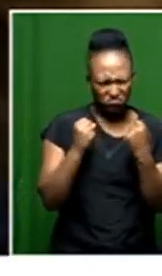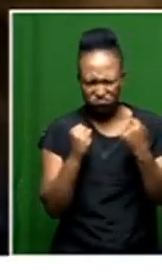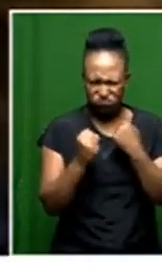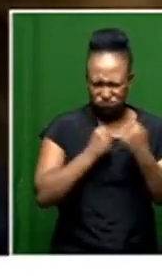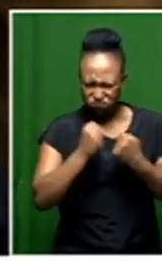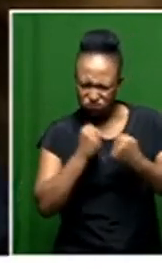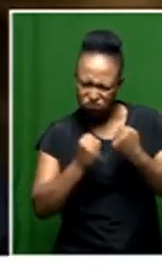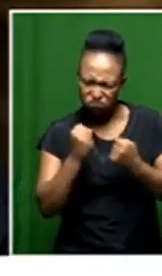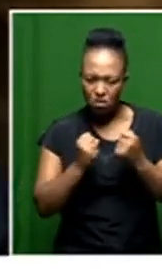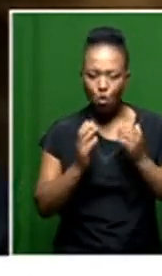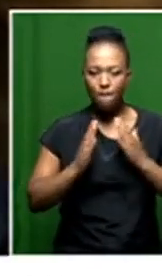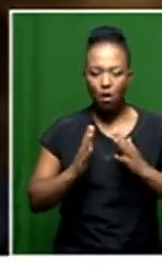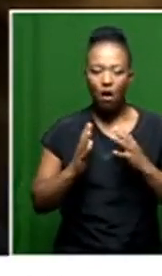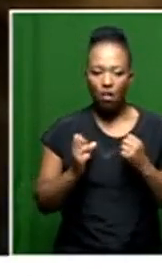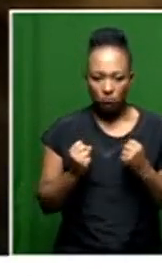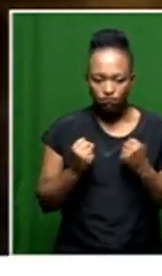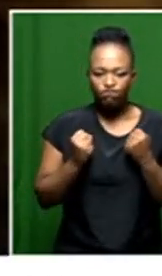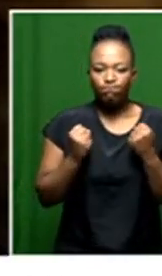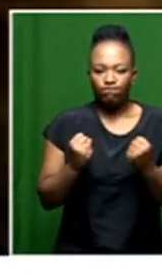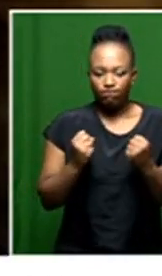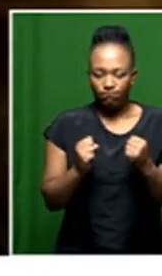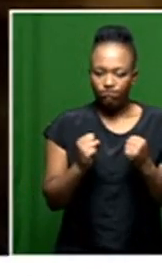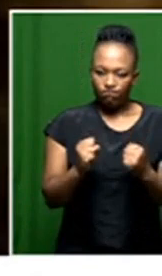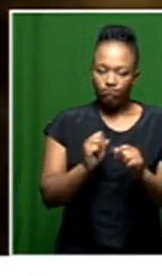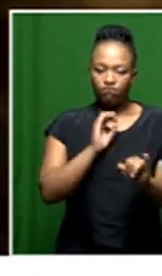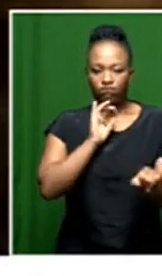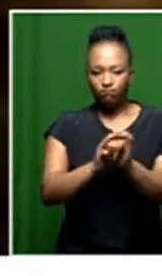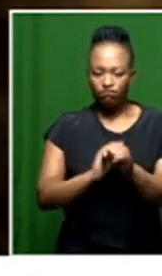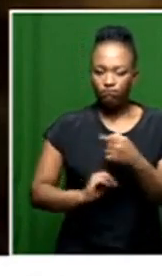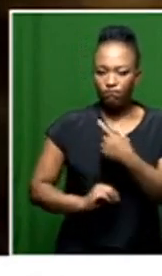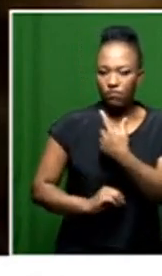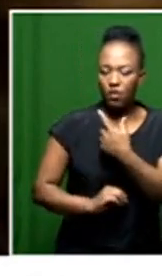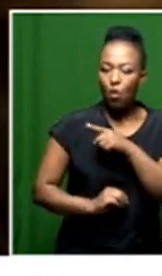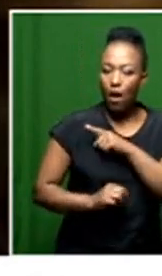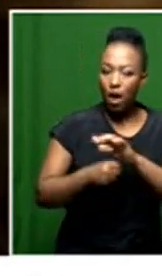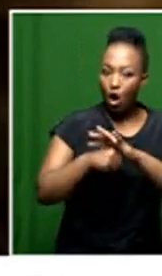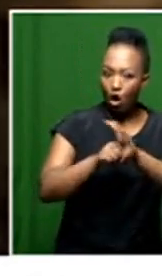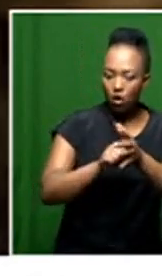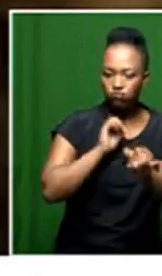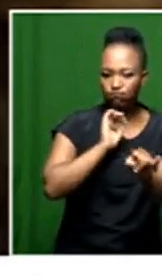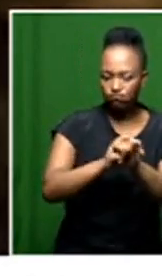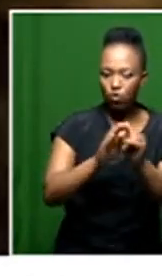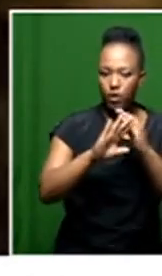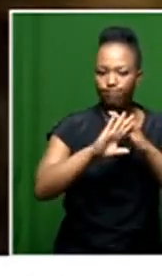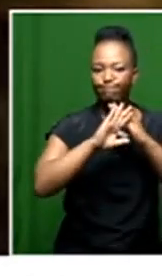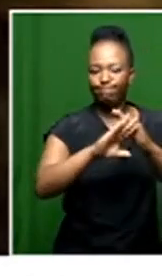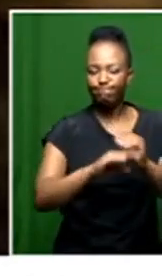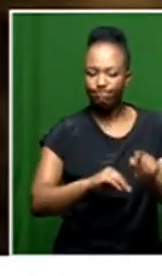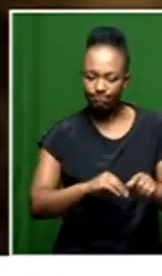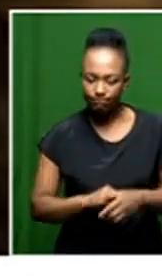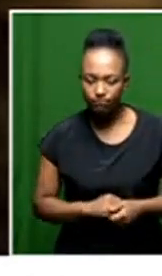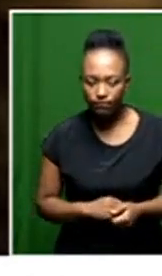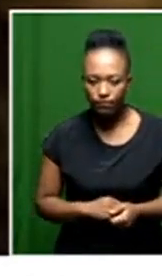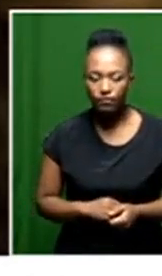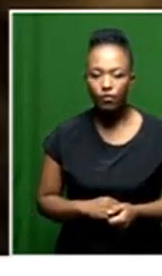that the body jacks up our immune system to recognize this enemy called coronavirus. And now